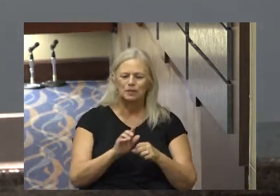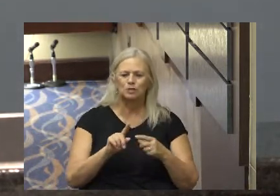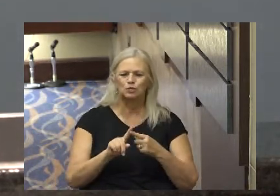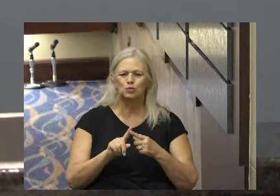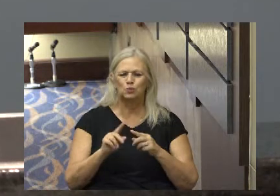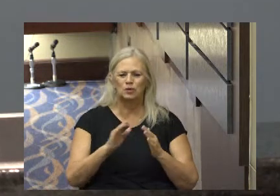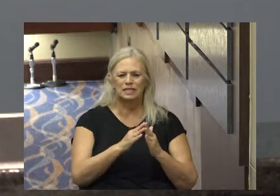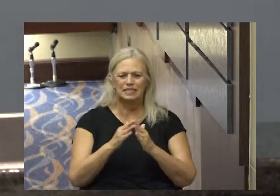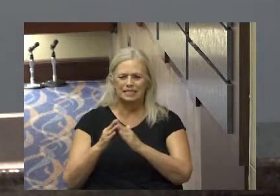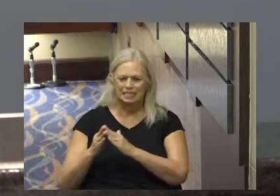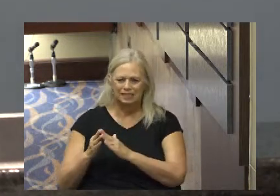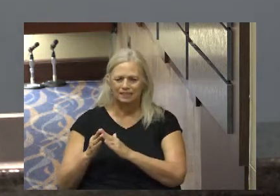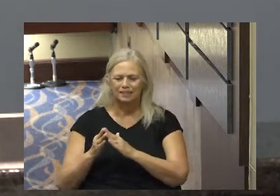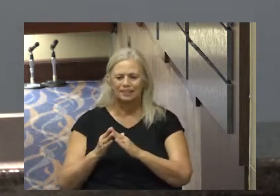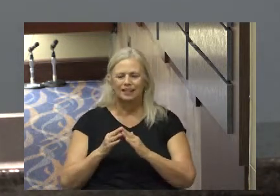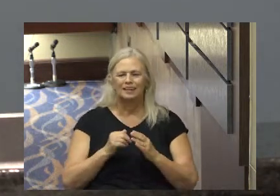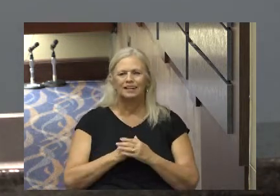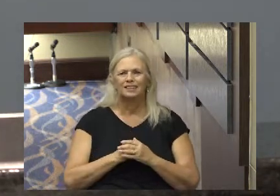I love your